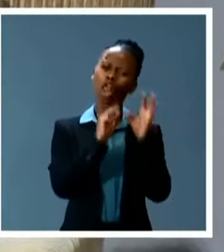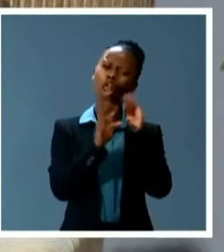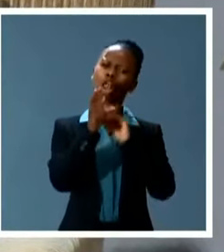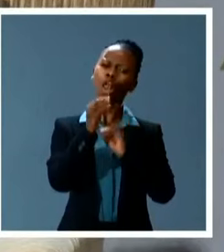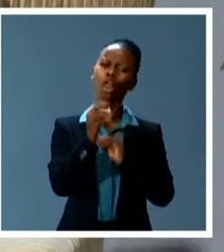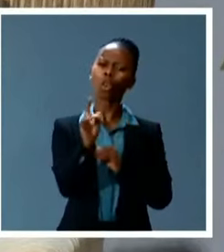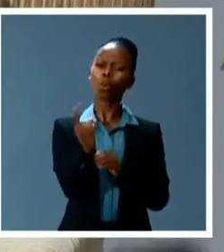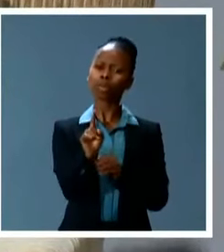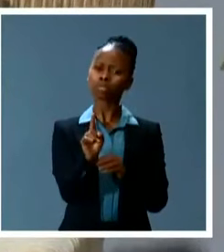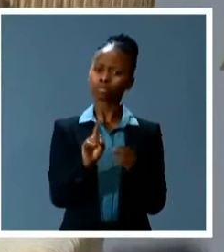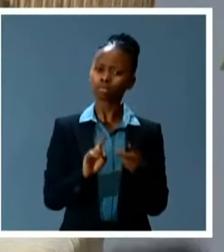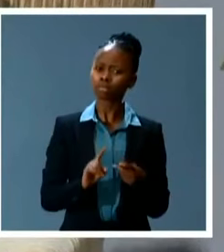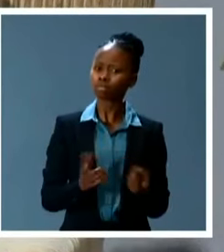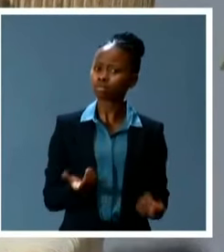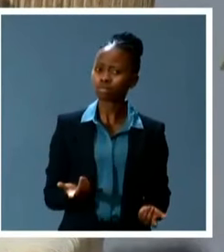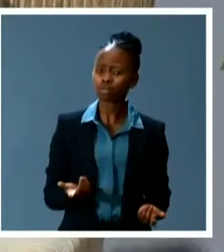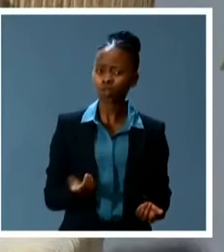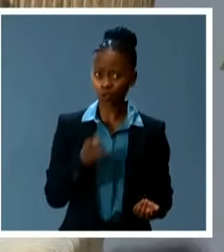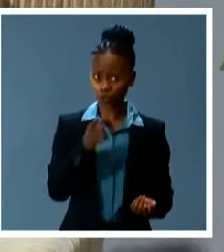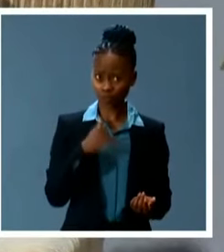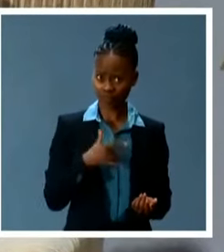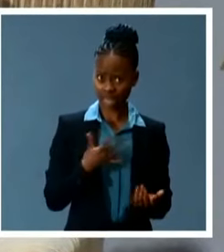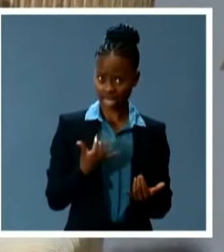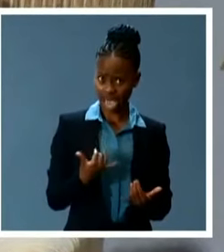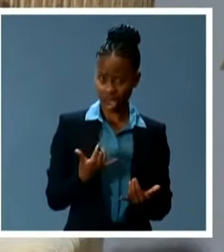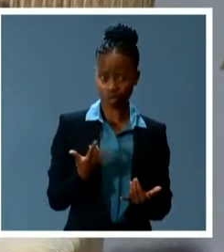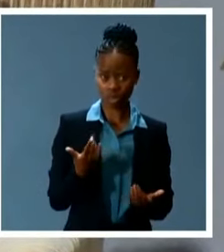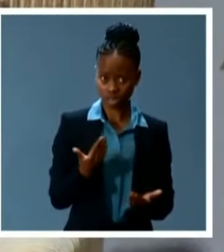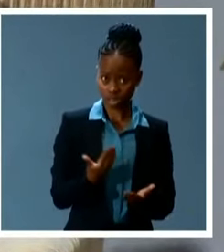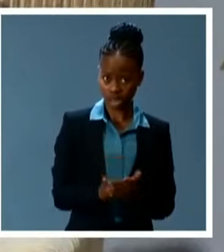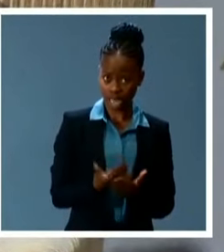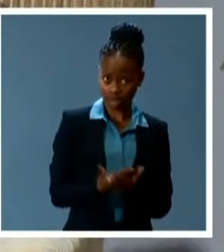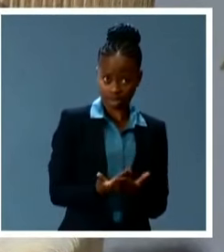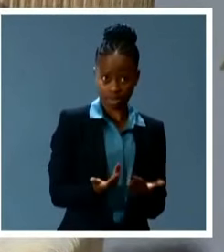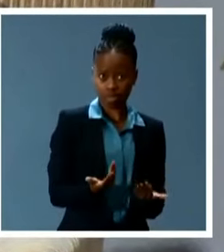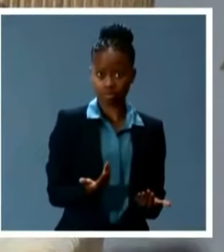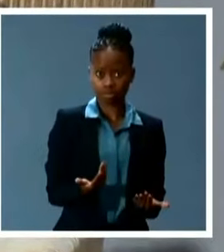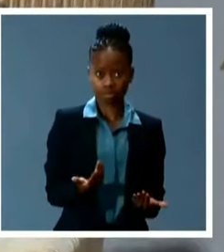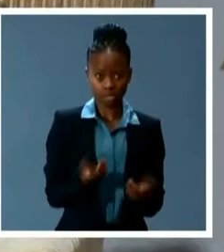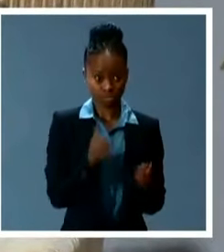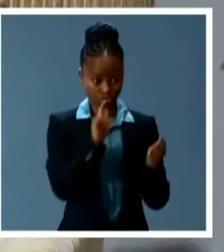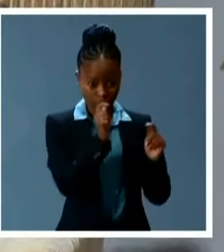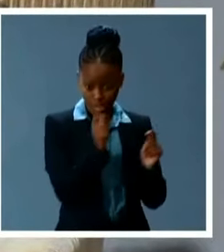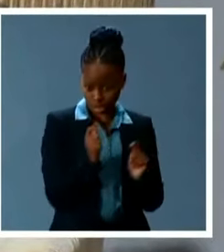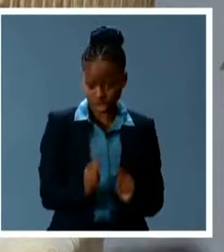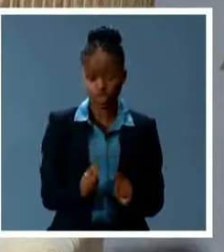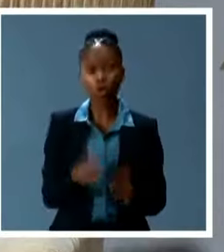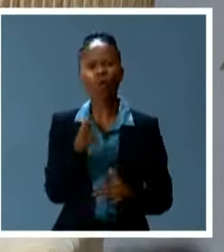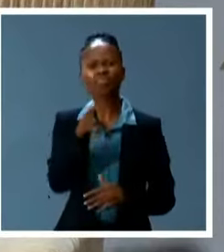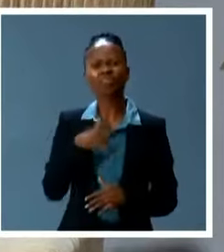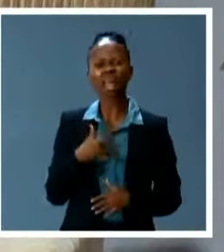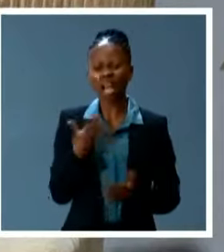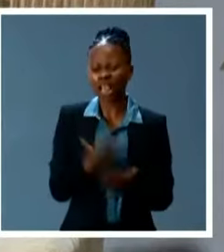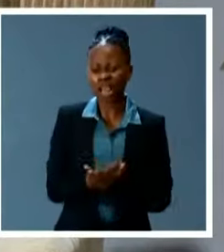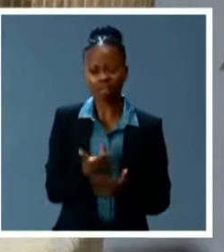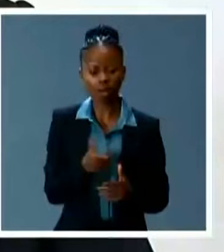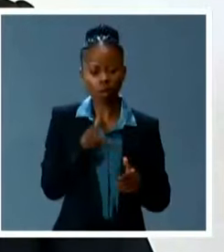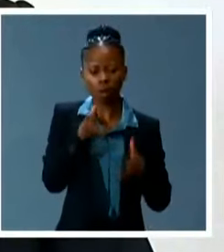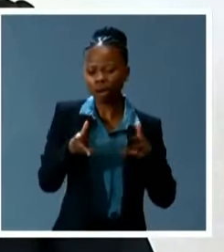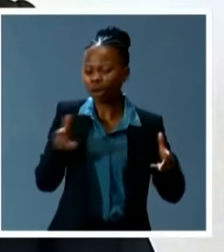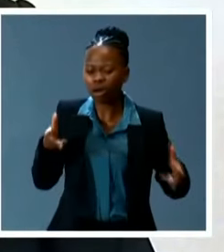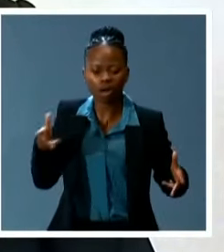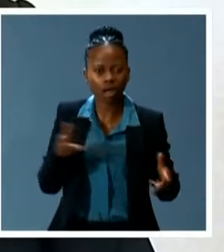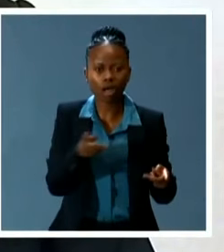to make meaningful change, or do you think we can do it while yelling from the periphery? That's another question from Twitter.